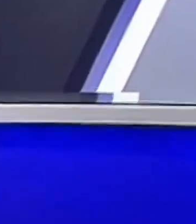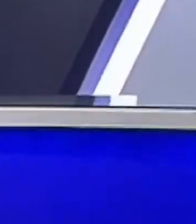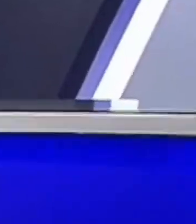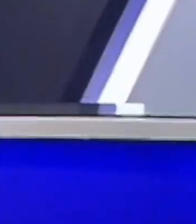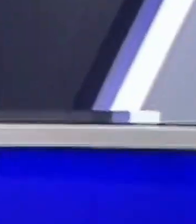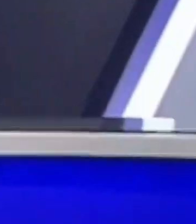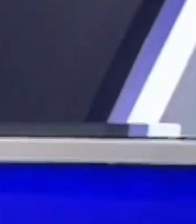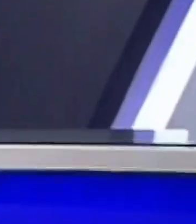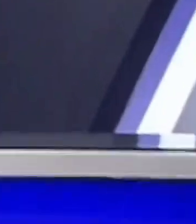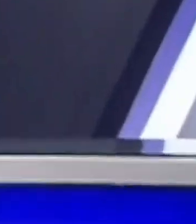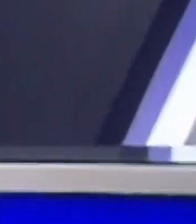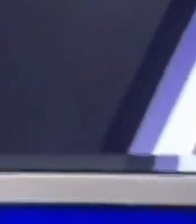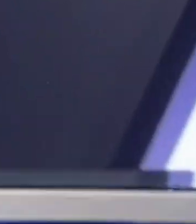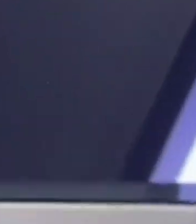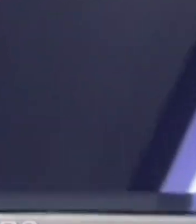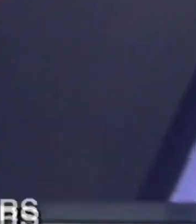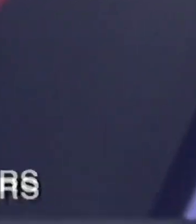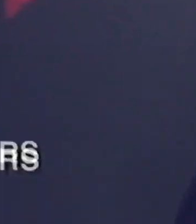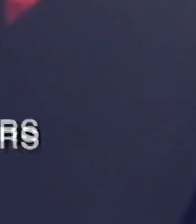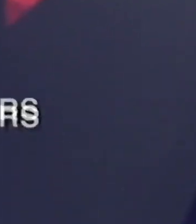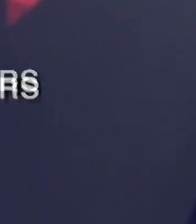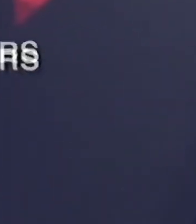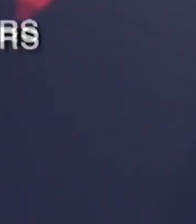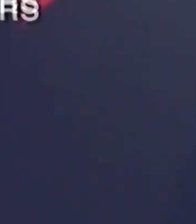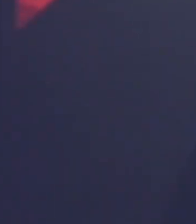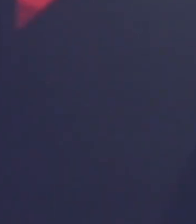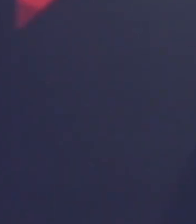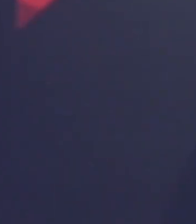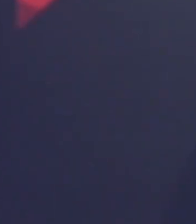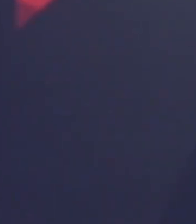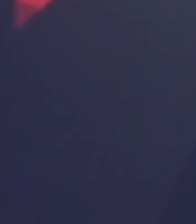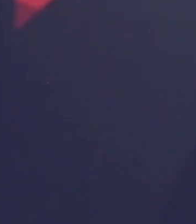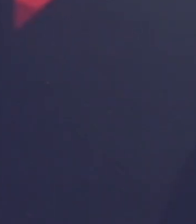latela tsa bolipi ka lefu Motaung. Kgotso.